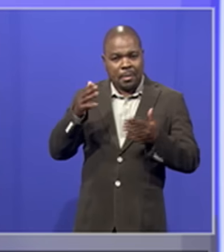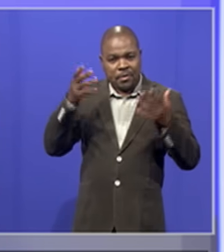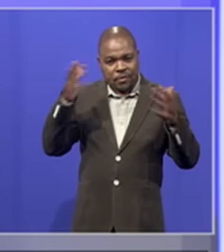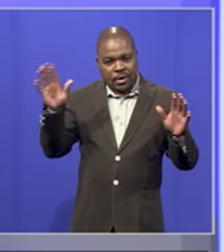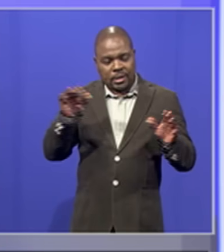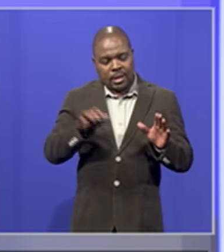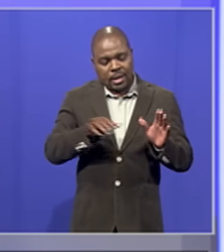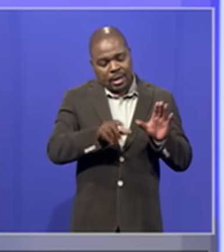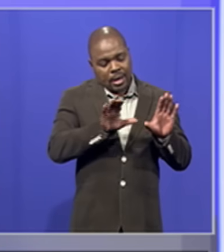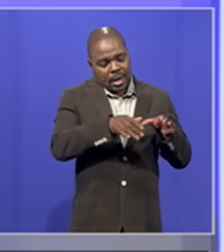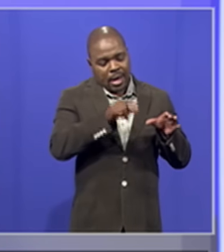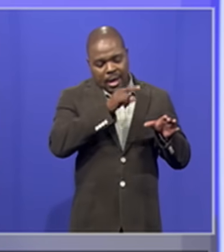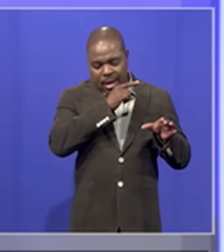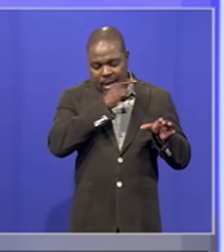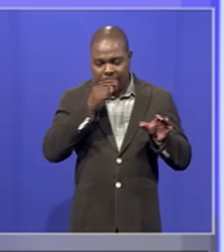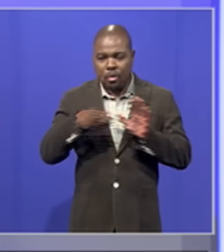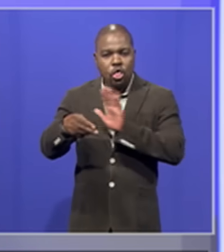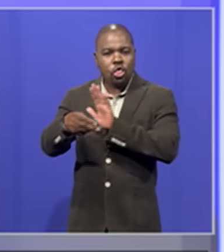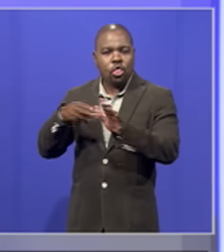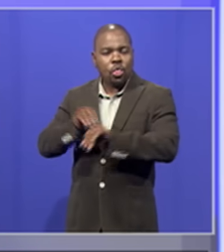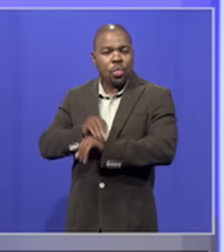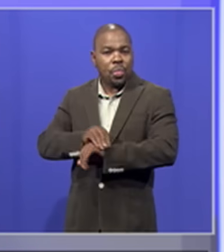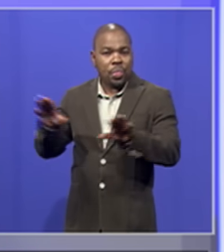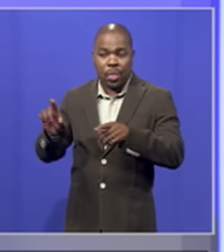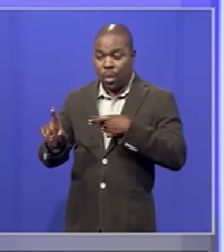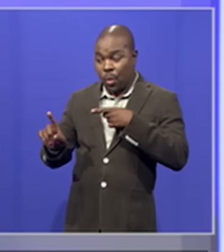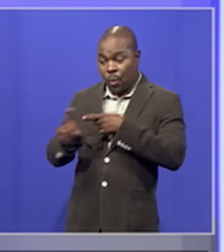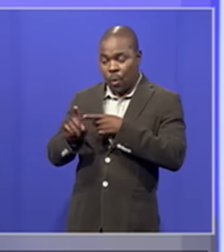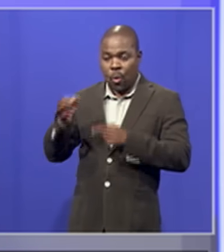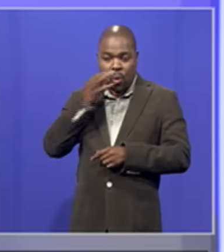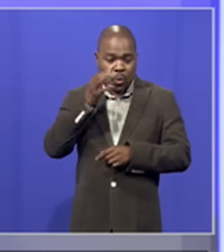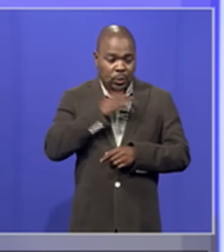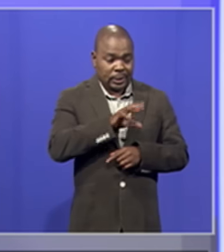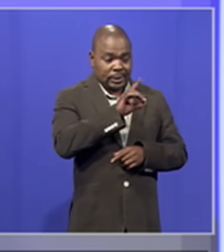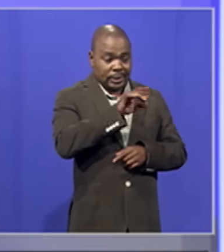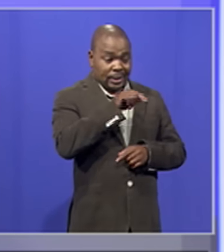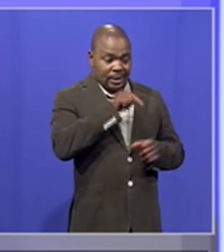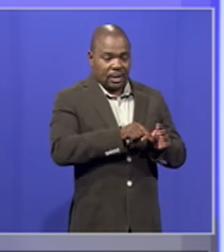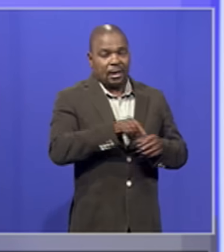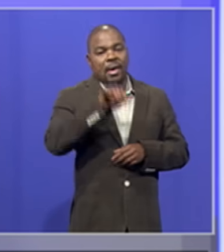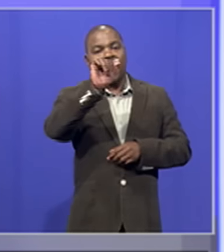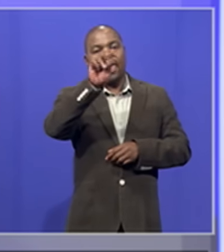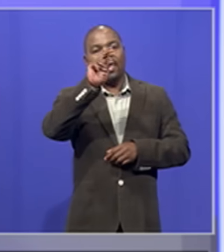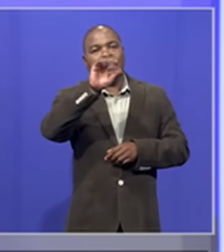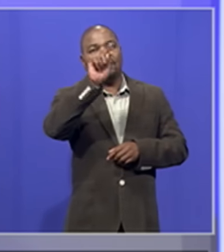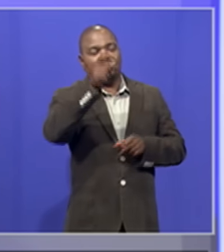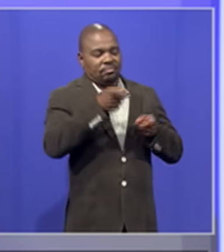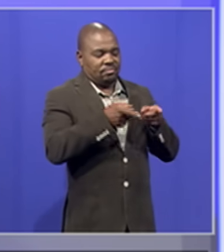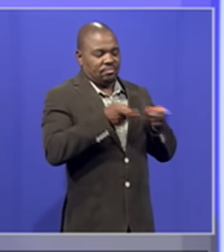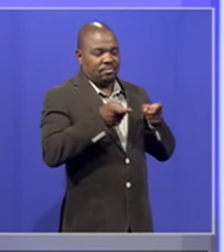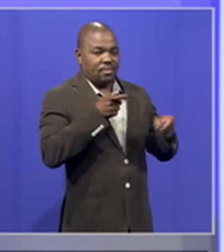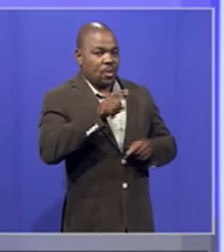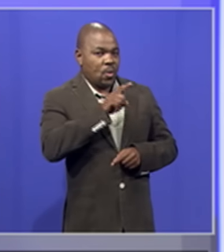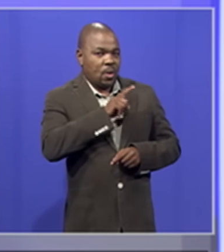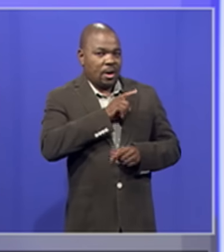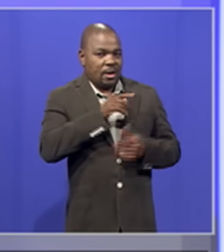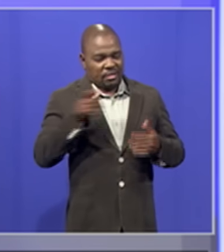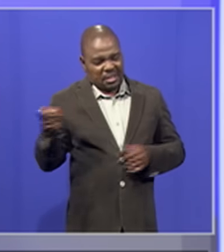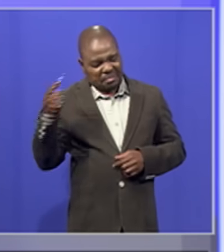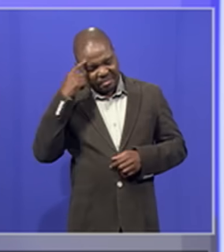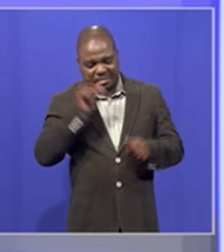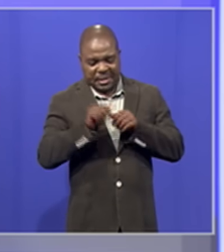la mokgatlo ka marageng. George o tšweleditše ntlha ya gore DA e goga ka nkwa ke mokgatlo wa ANC bjalo ka lebaka la go tlogela